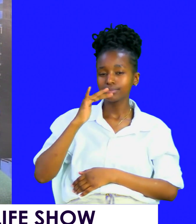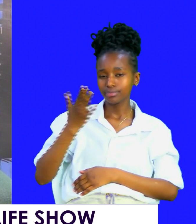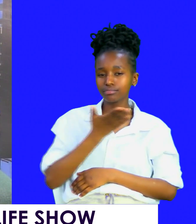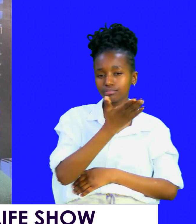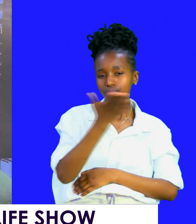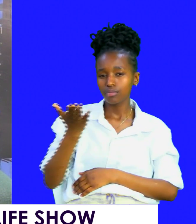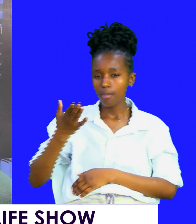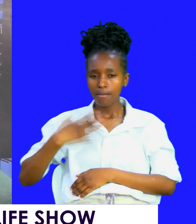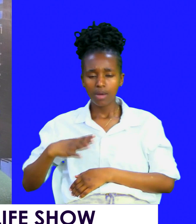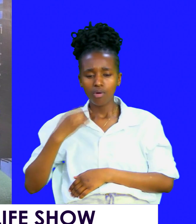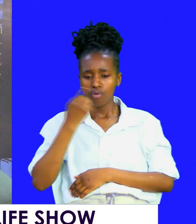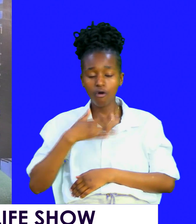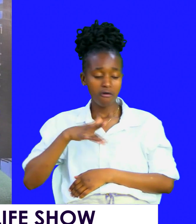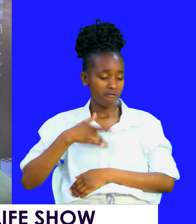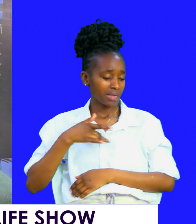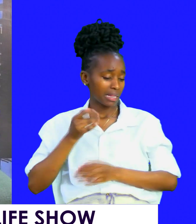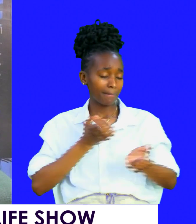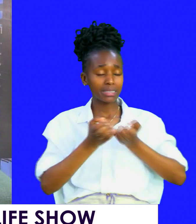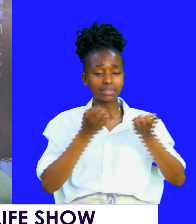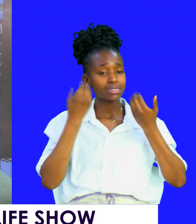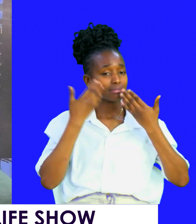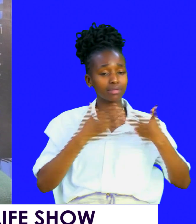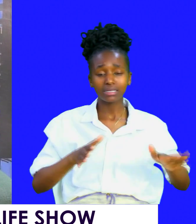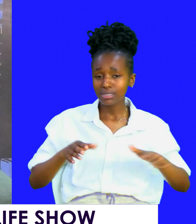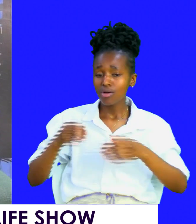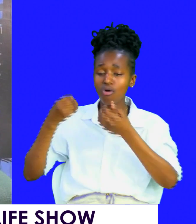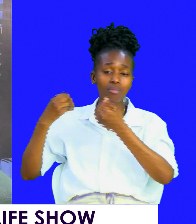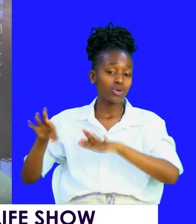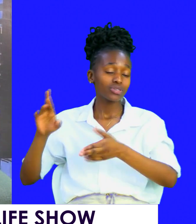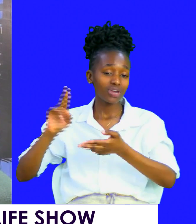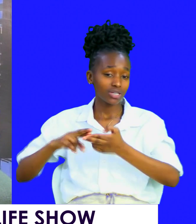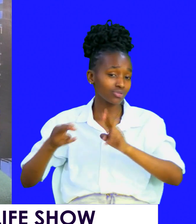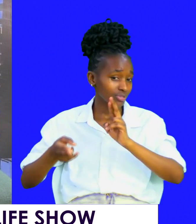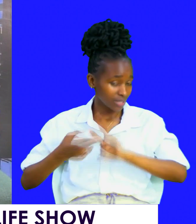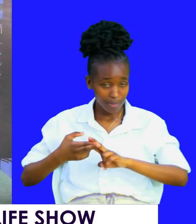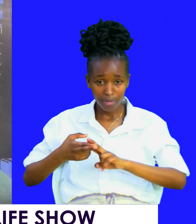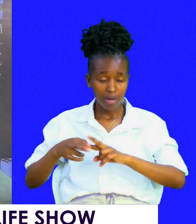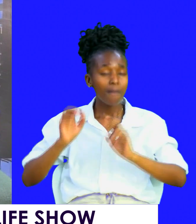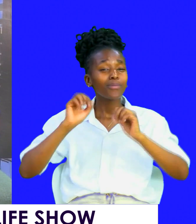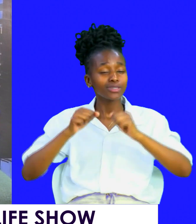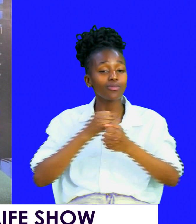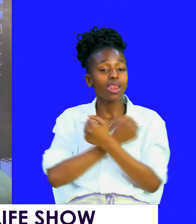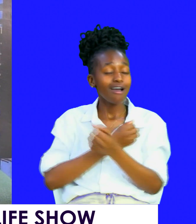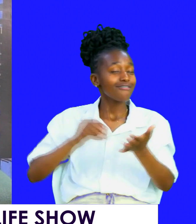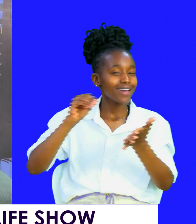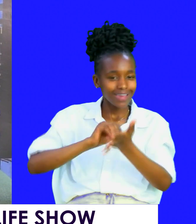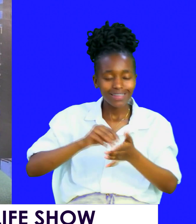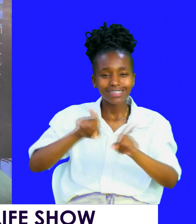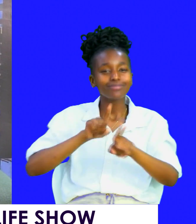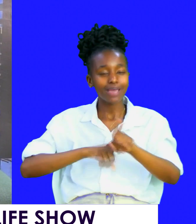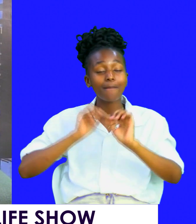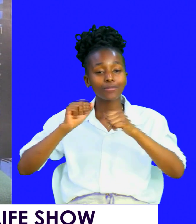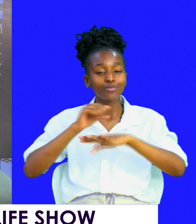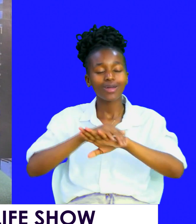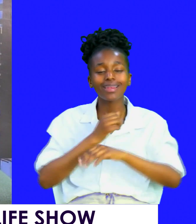down. I'm speaking to you who has lost a relationship. You can love again. You can be loved again. Come on, it is in